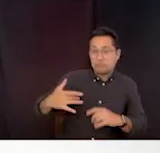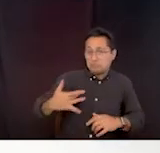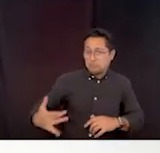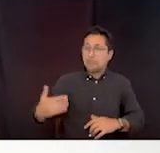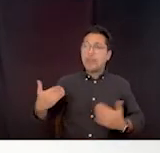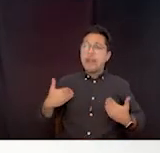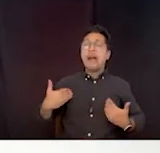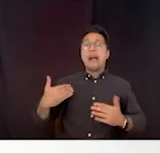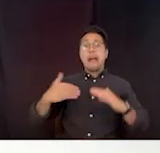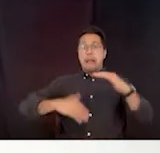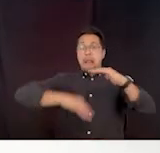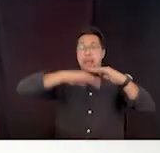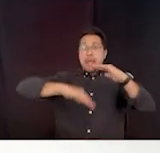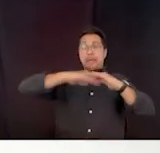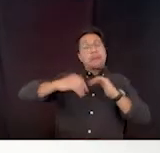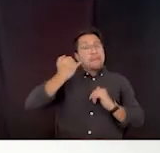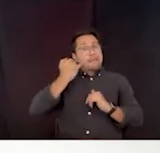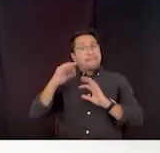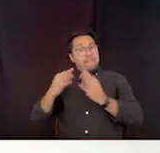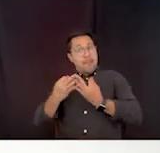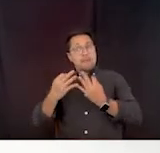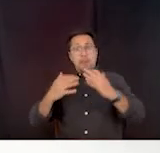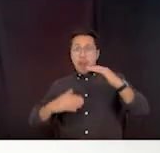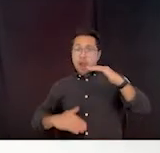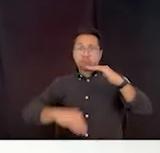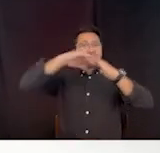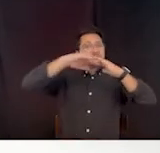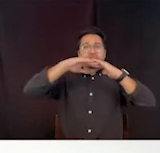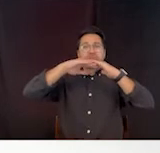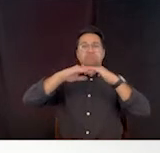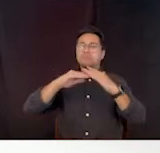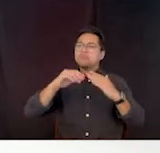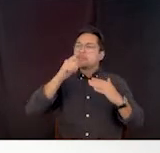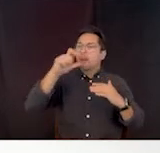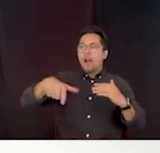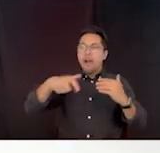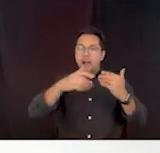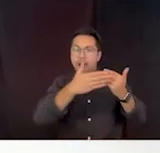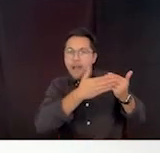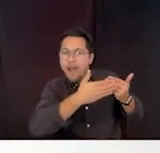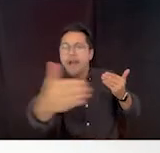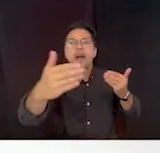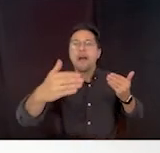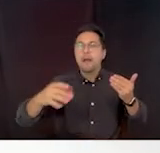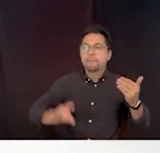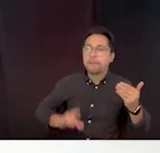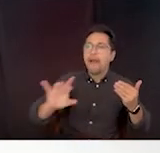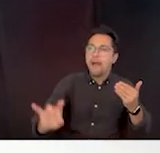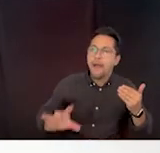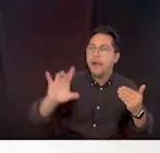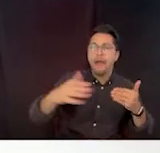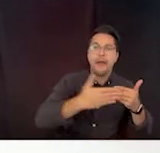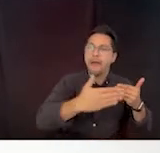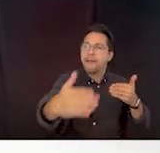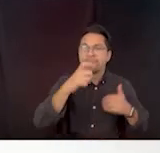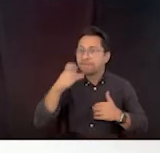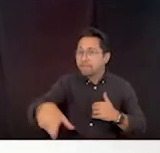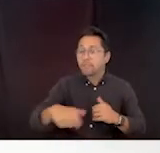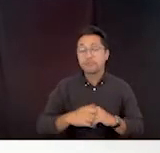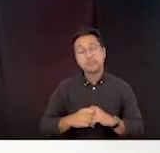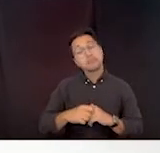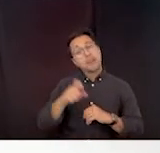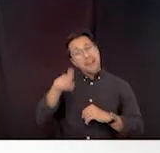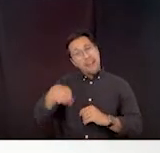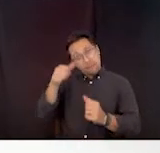that once your family hits it, they no longer have to pay throughout the year. But it's something that you want to know going in, because this is a significant impact on